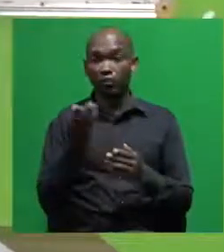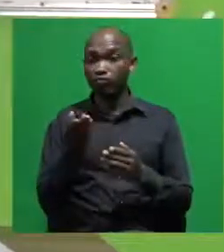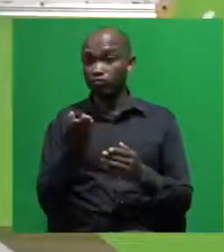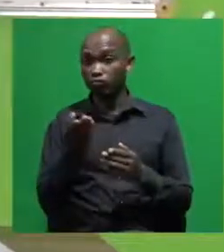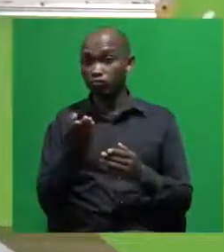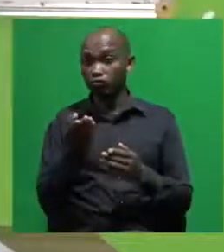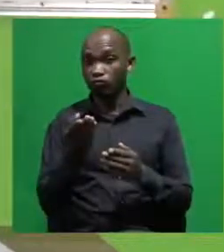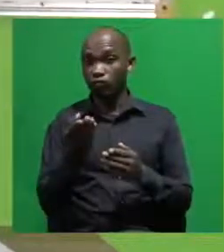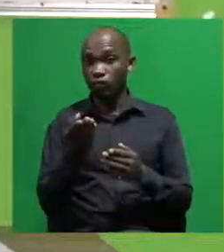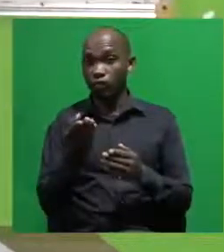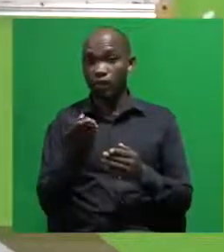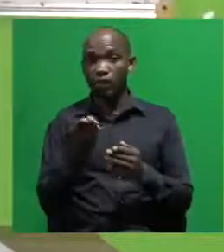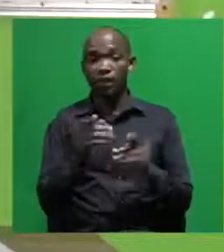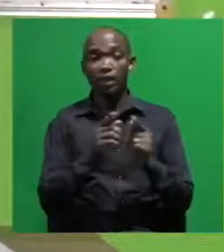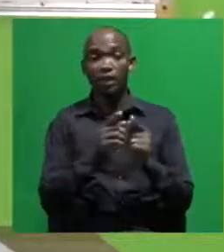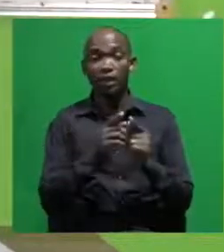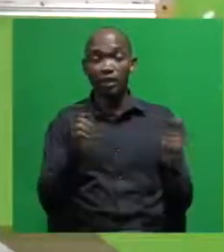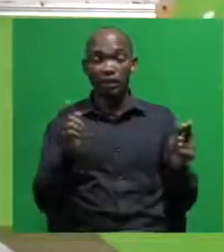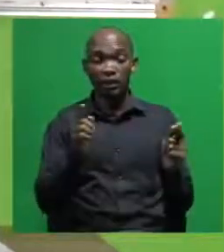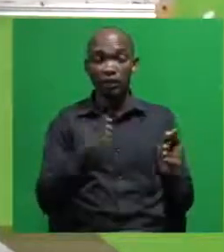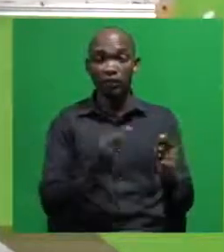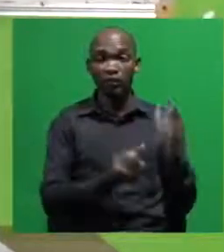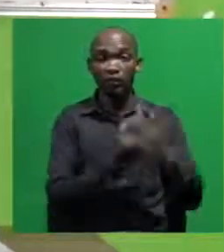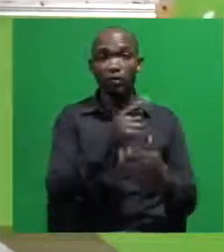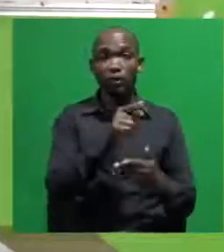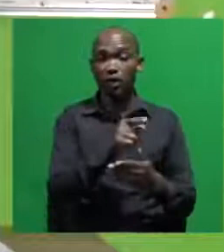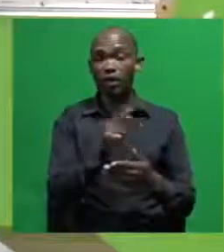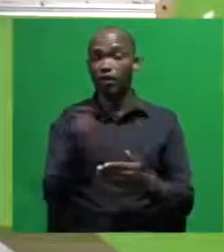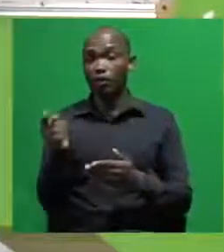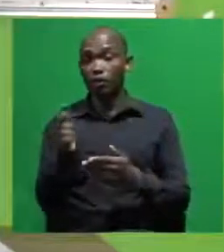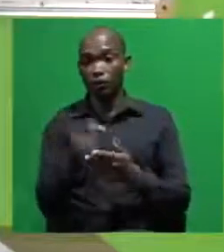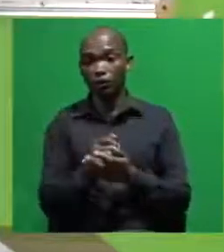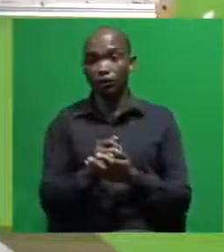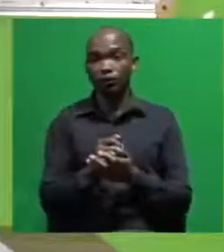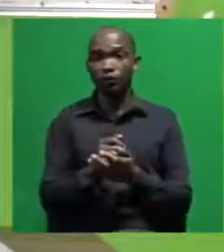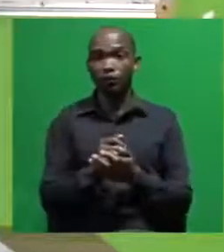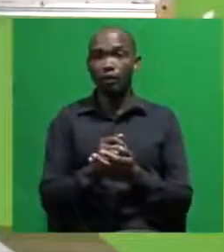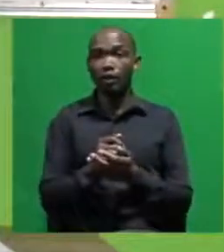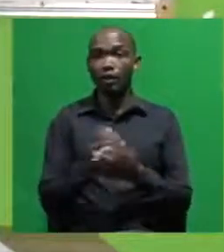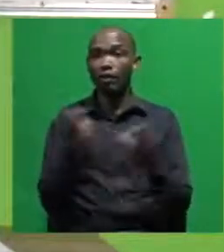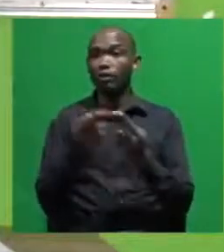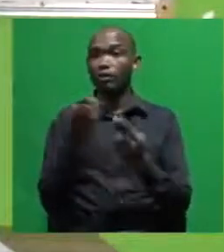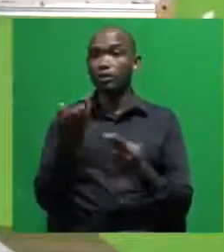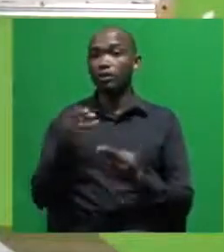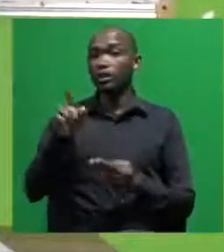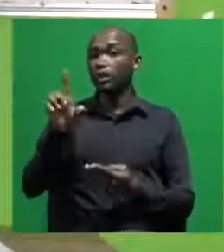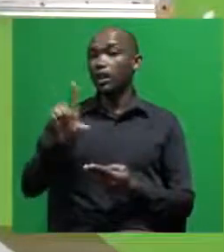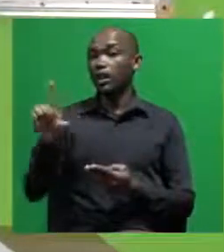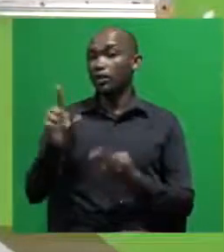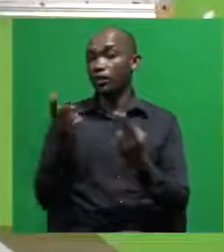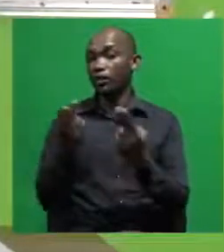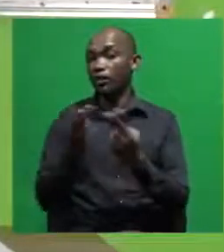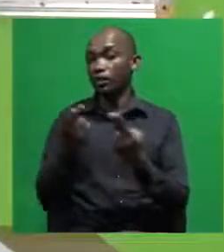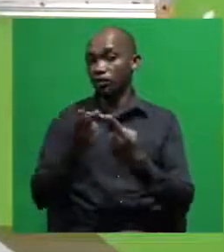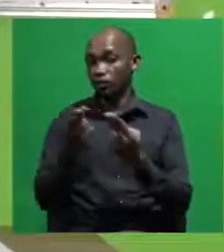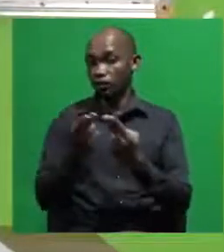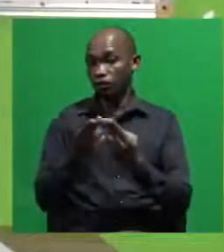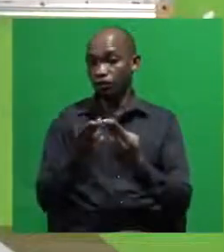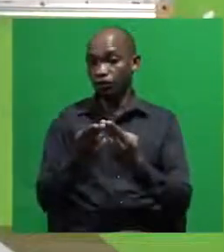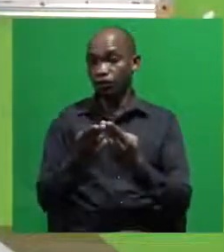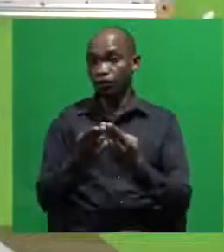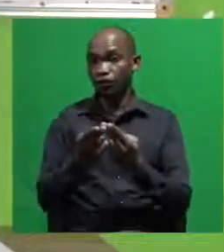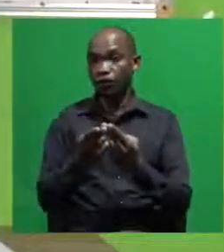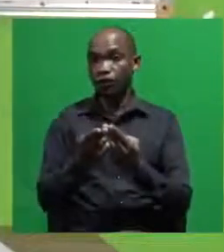here. This is the same like the length, like the breadth. So we can say this is the length.